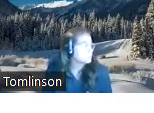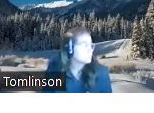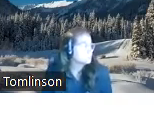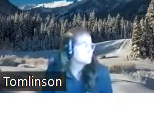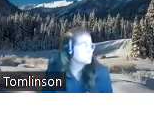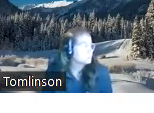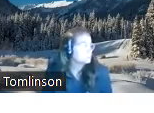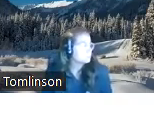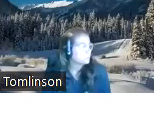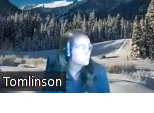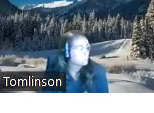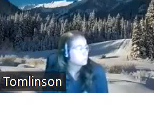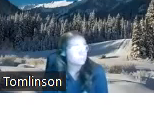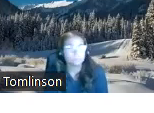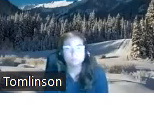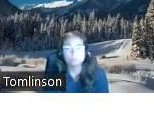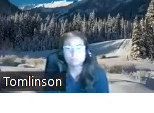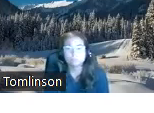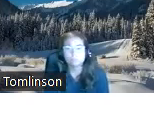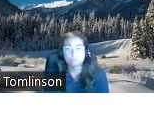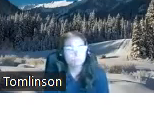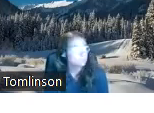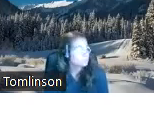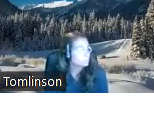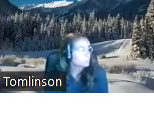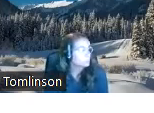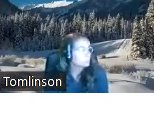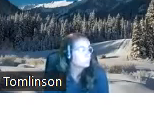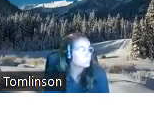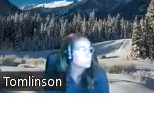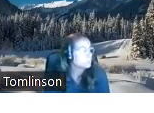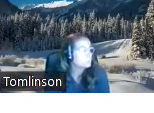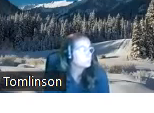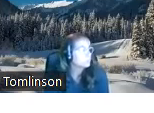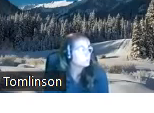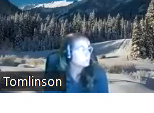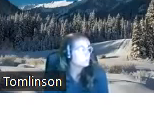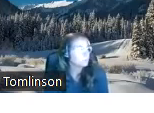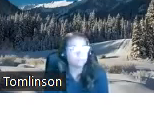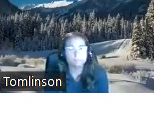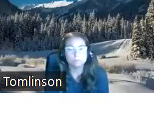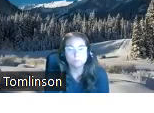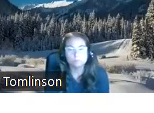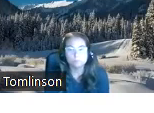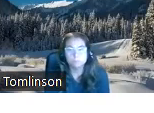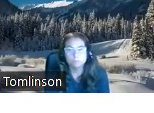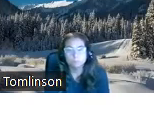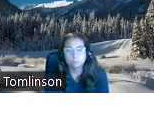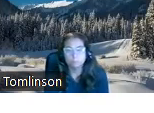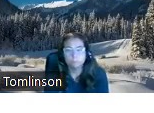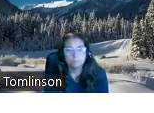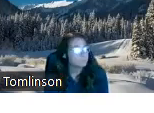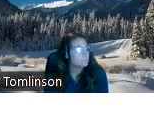Thank you, staff. May I ask Kevin, the ASL interpreter, to go on camera, and those